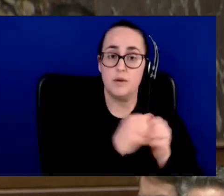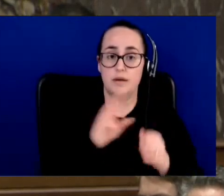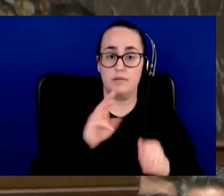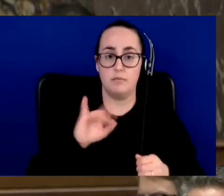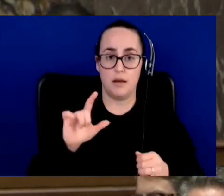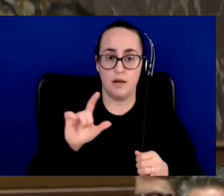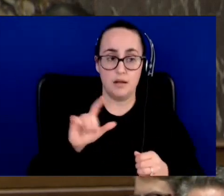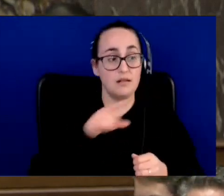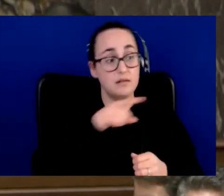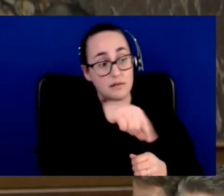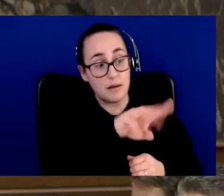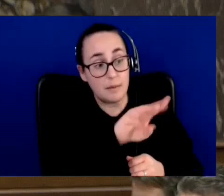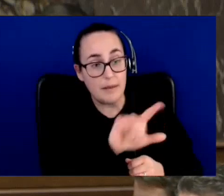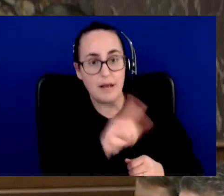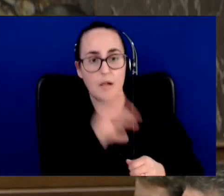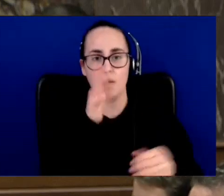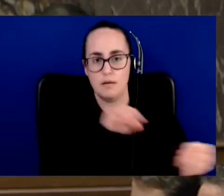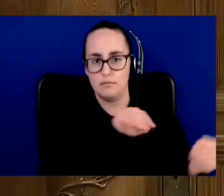a higher price.